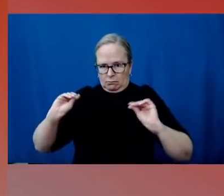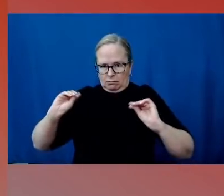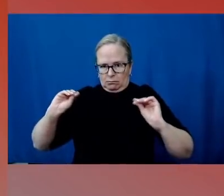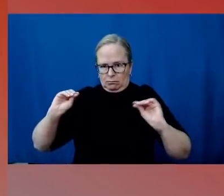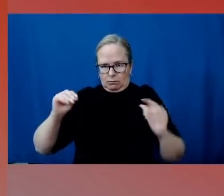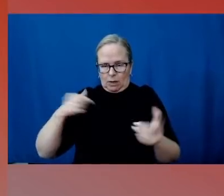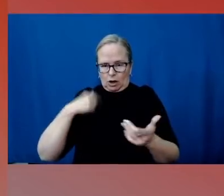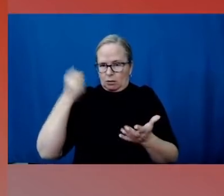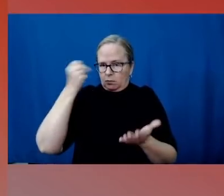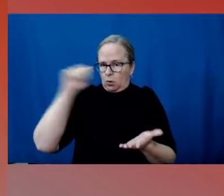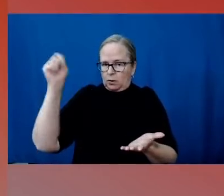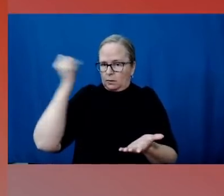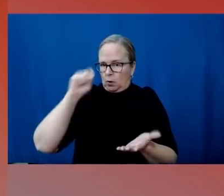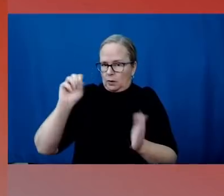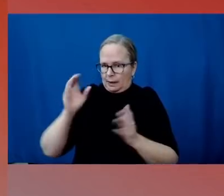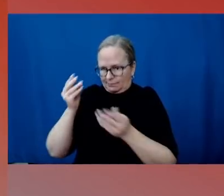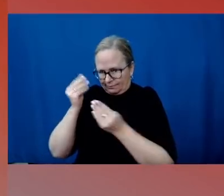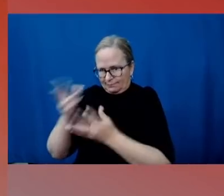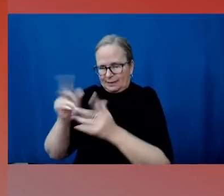So,